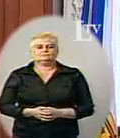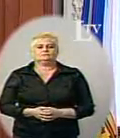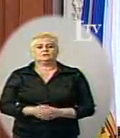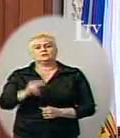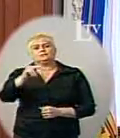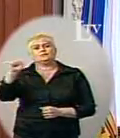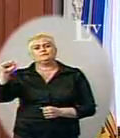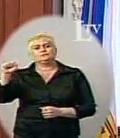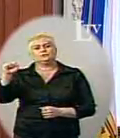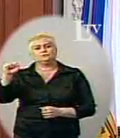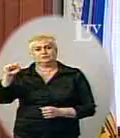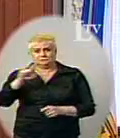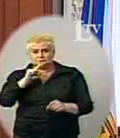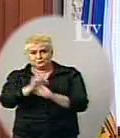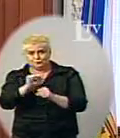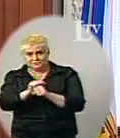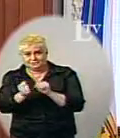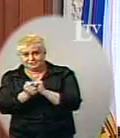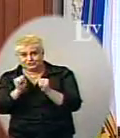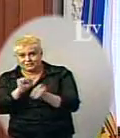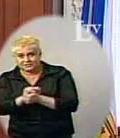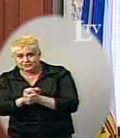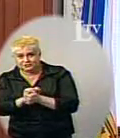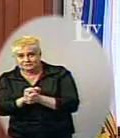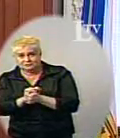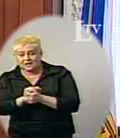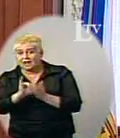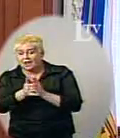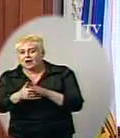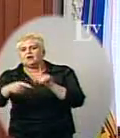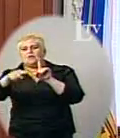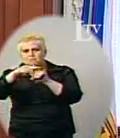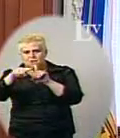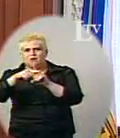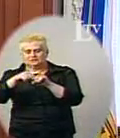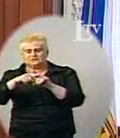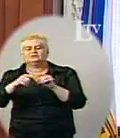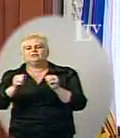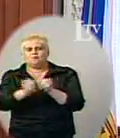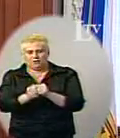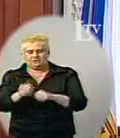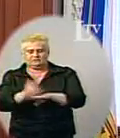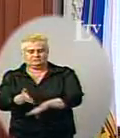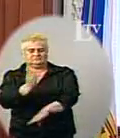Nova Scotia is changing in a positive and significant way.